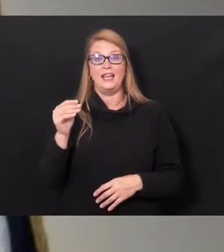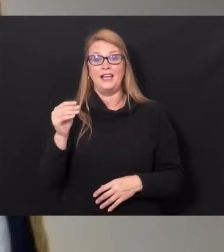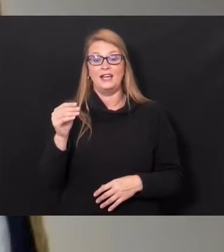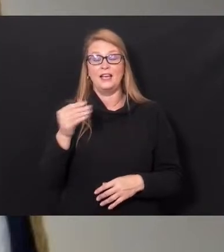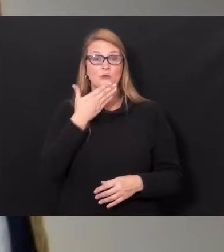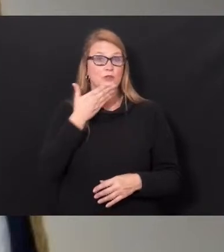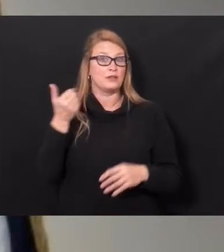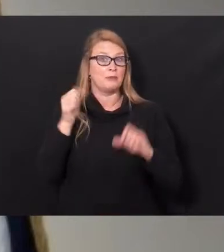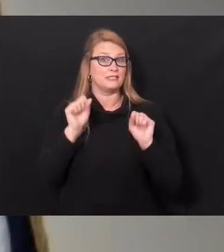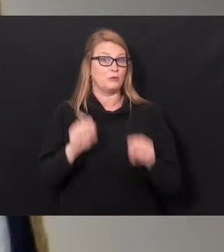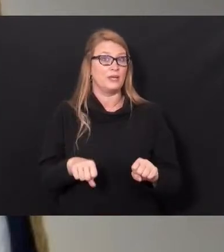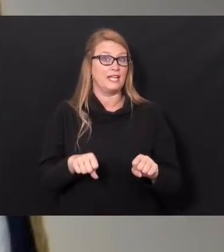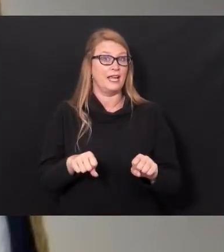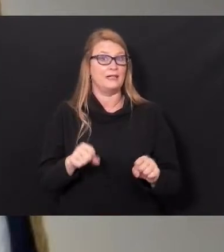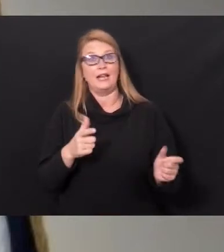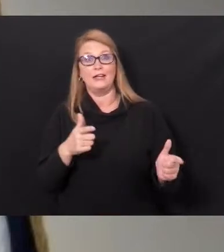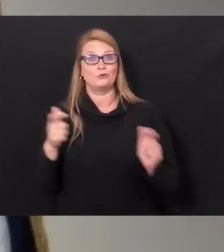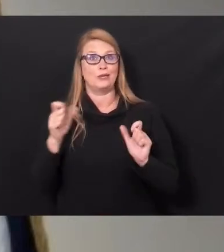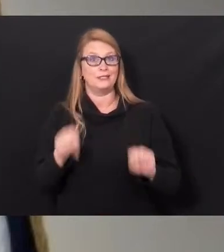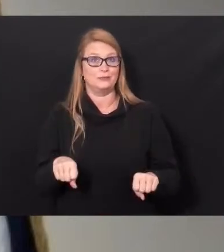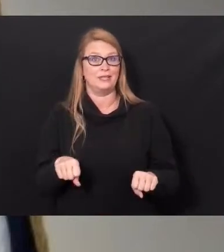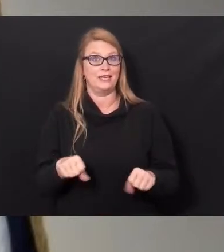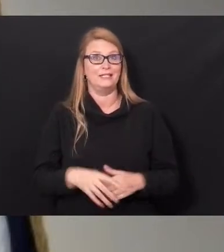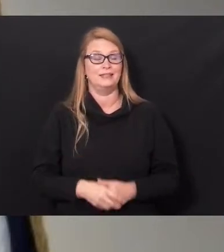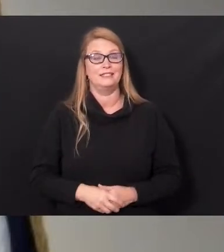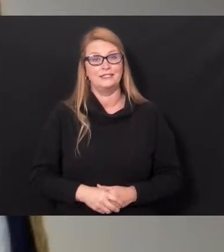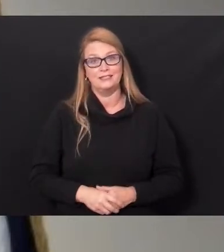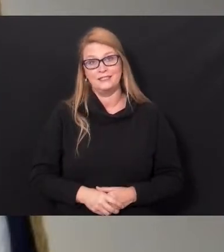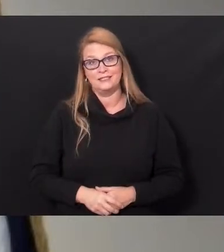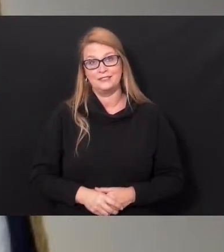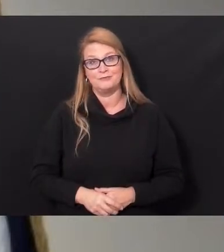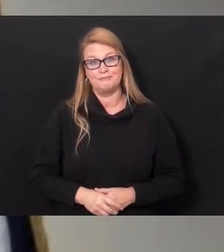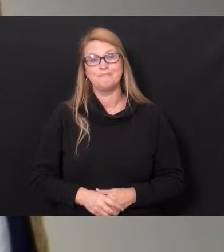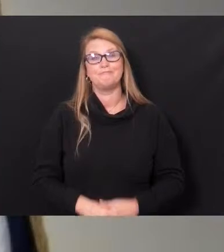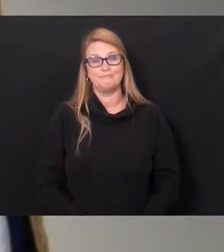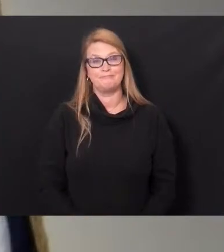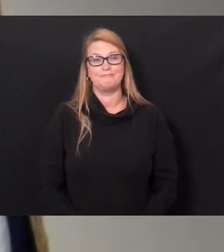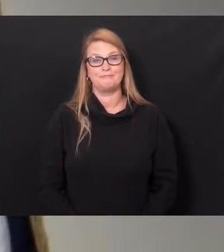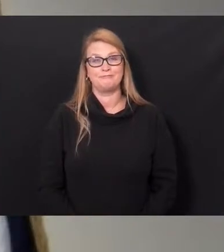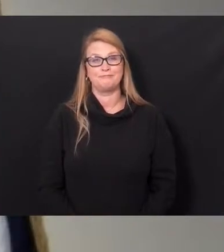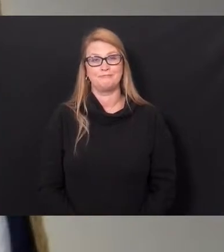we can vaccinated as quickly as we can. And we're looking at that by age as well. So thank you.